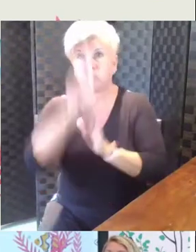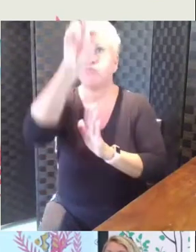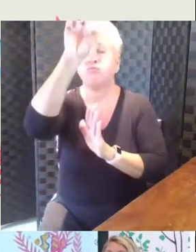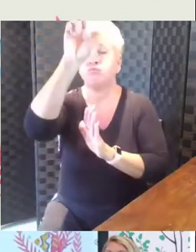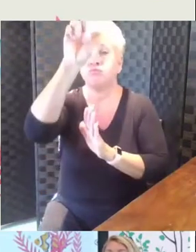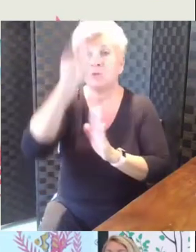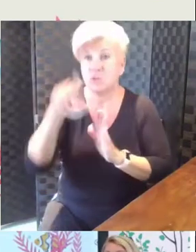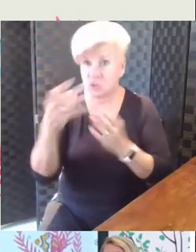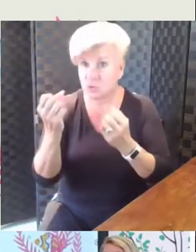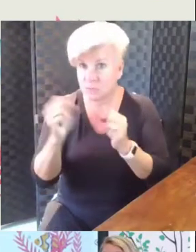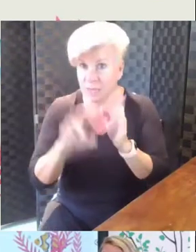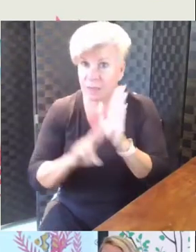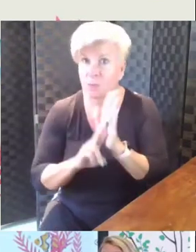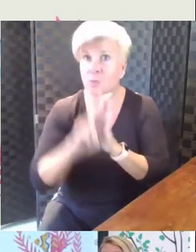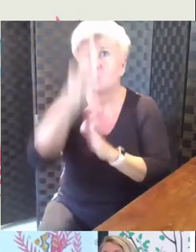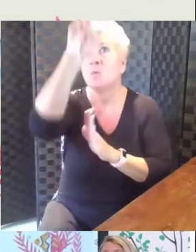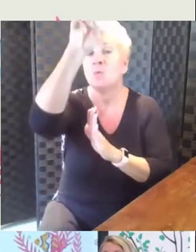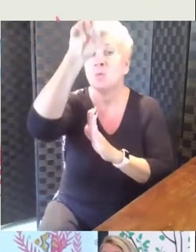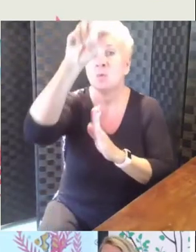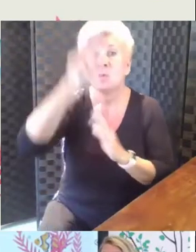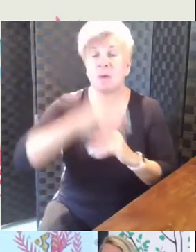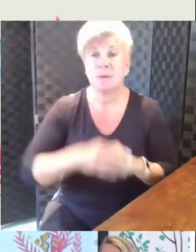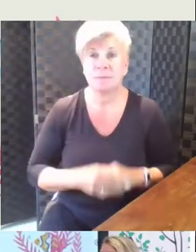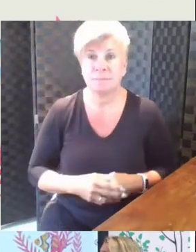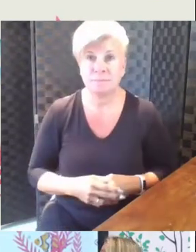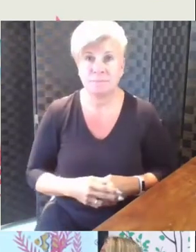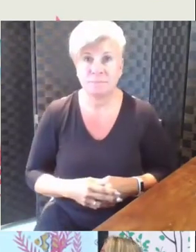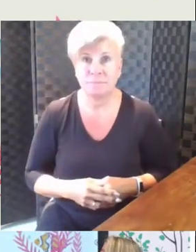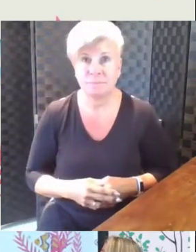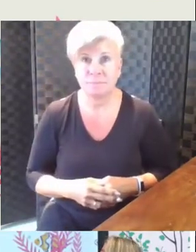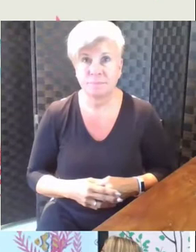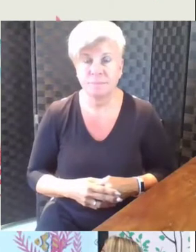Rocket. Now you say it. Rocket.